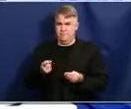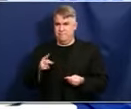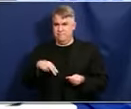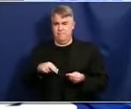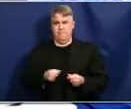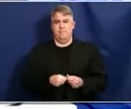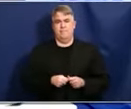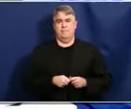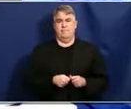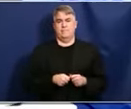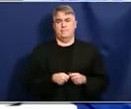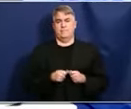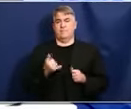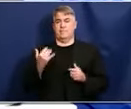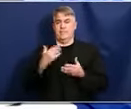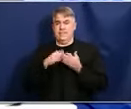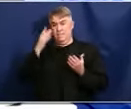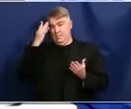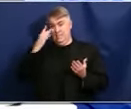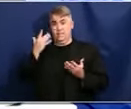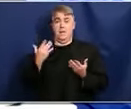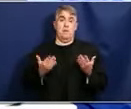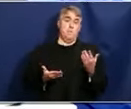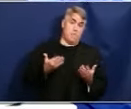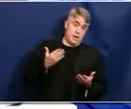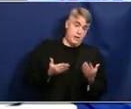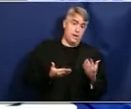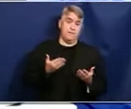these are conditions that may result in